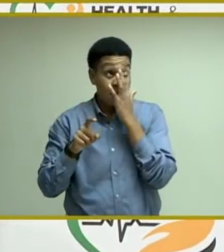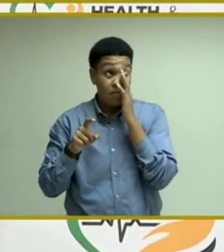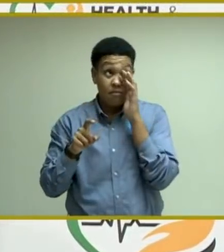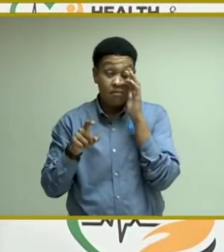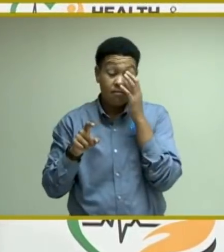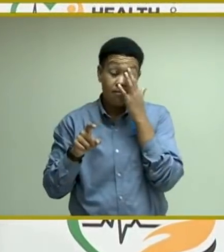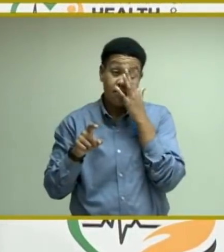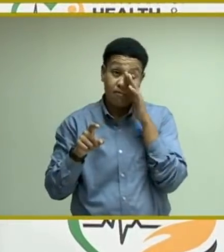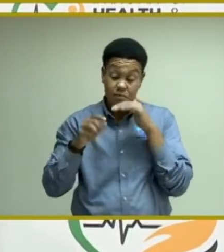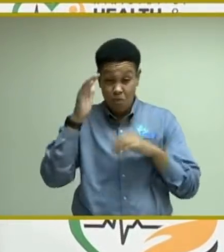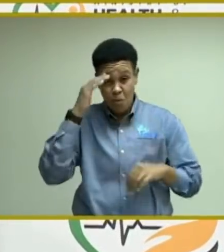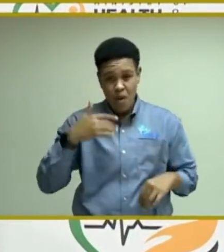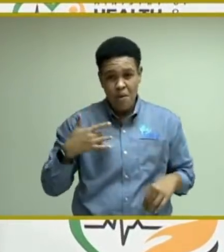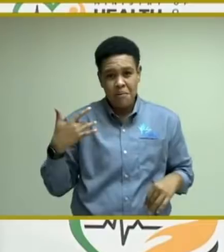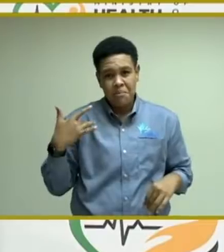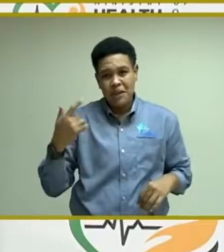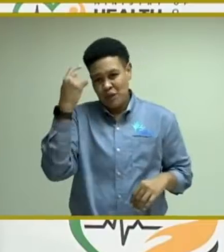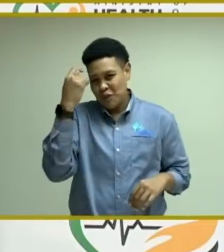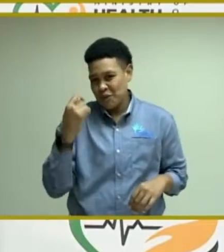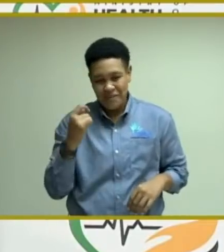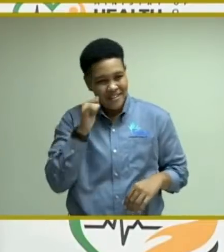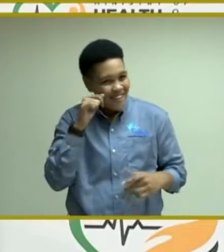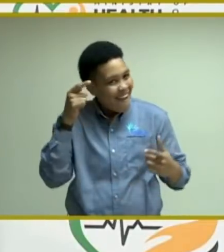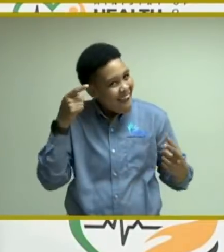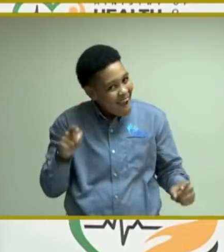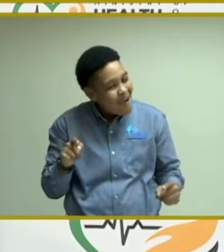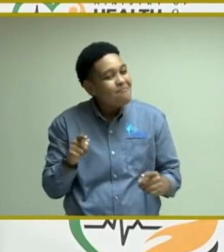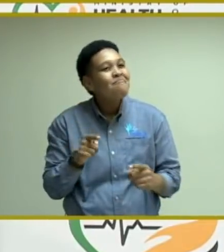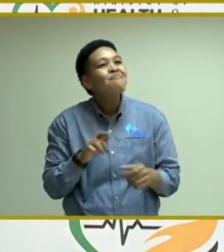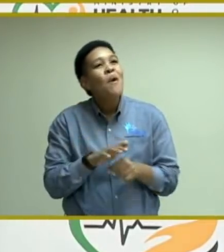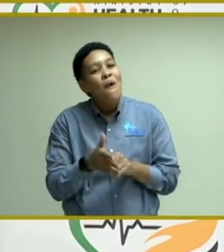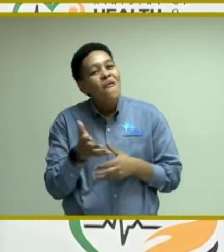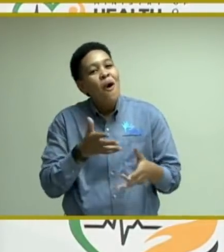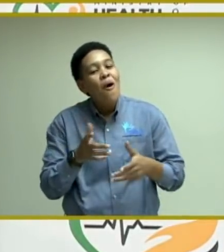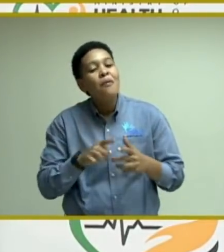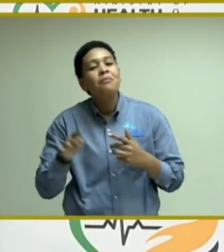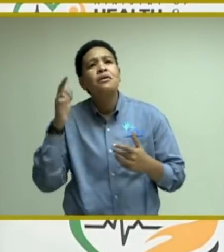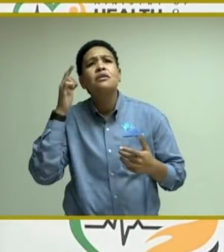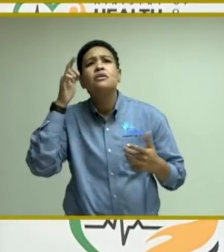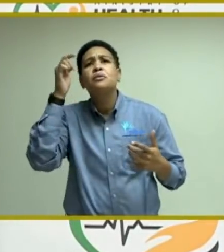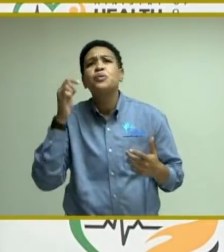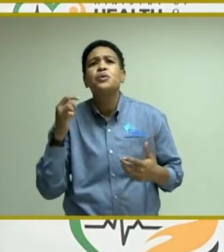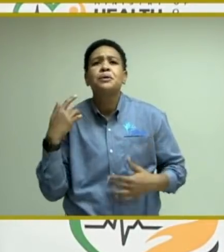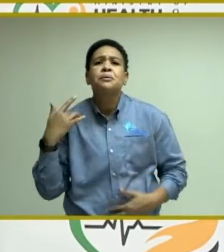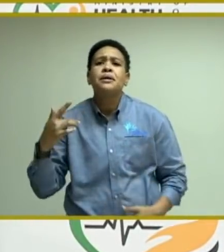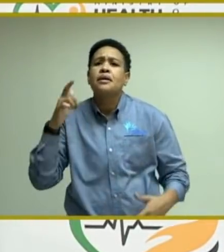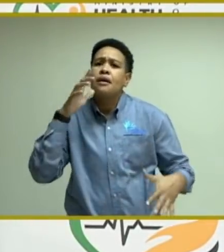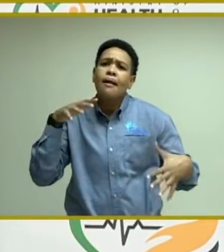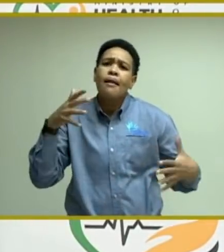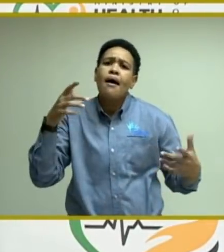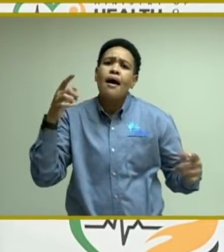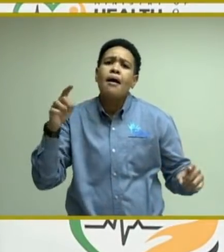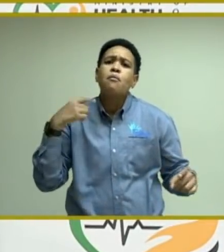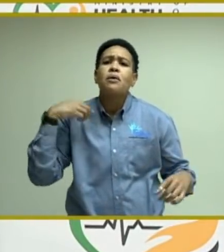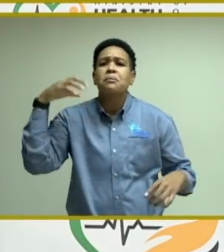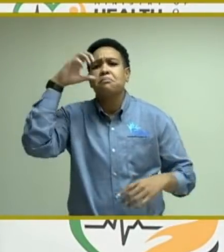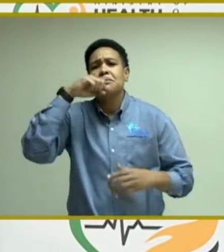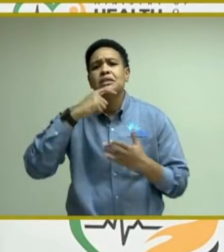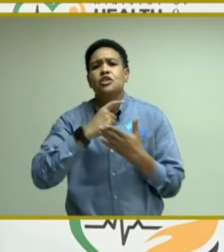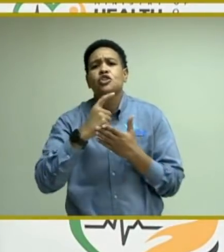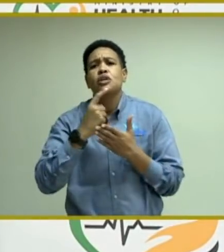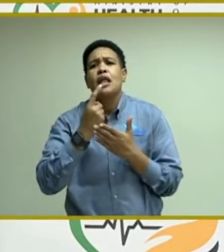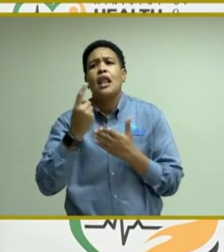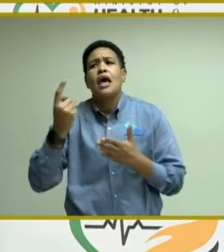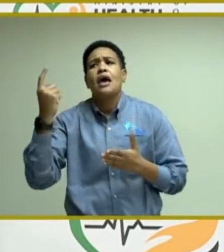timed COVID conversation. Unusual because a lot is happening. We missed a discussion last